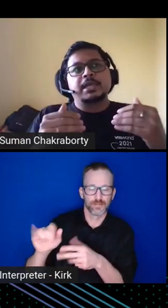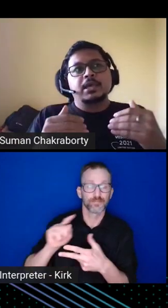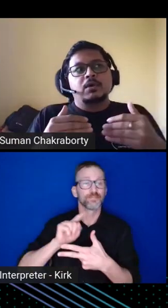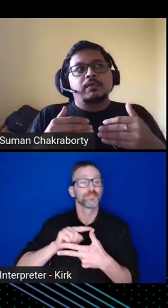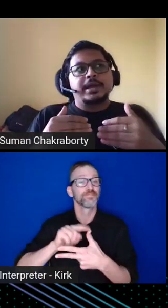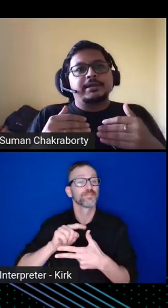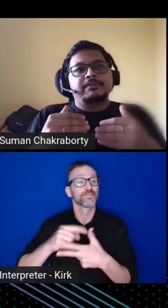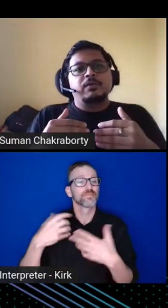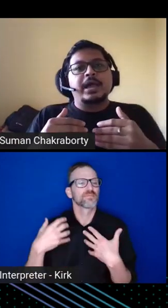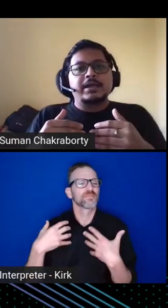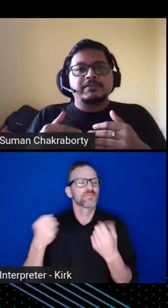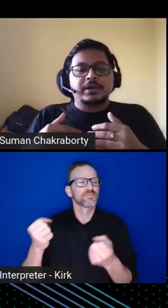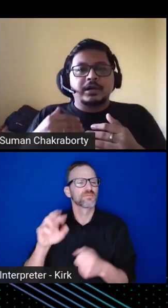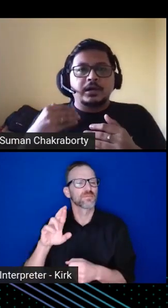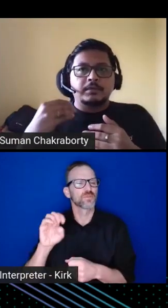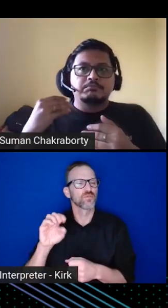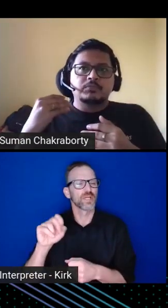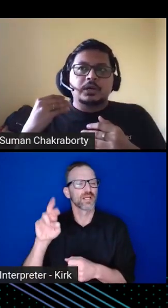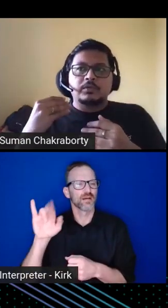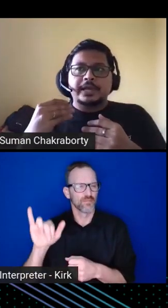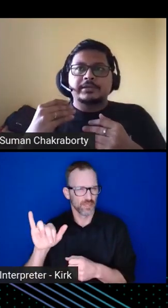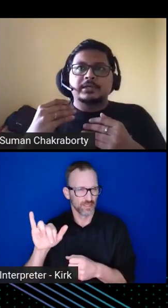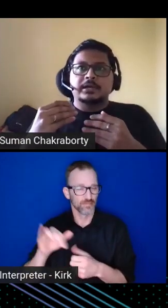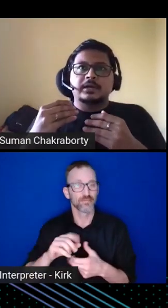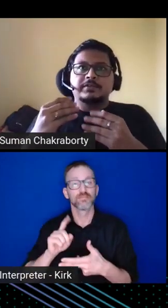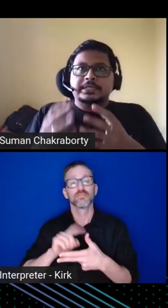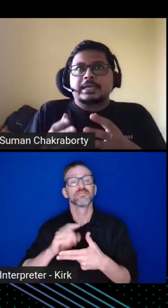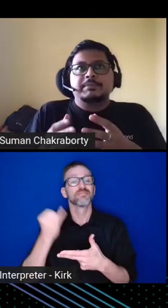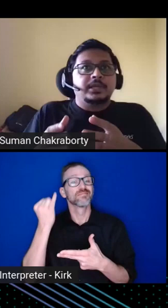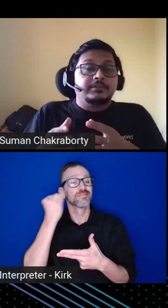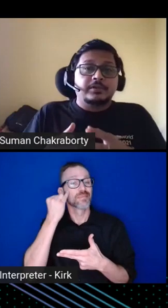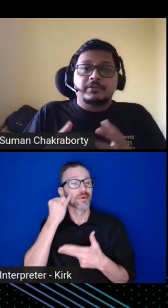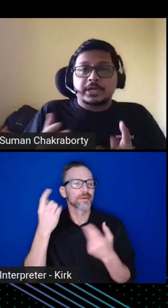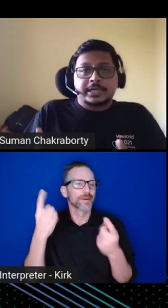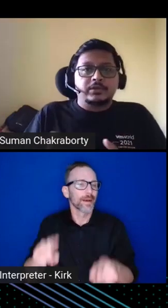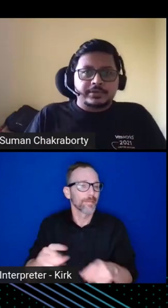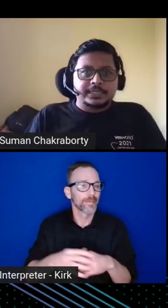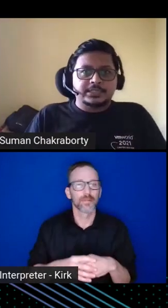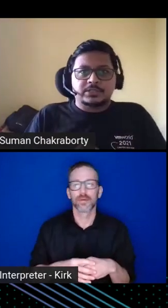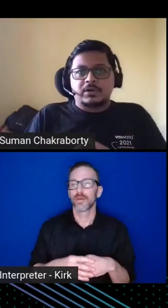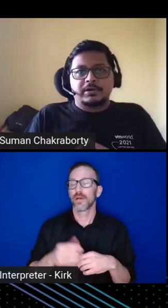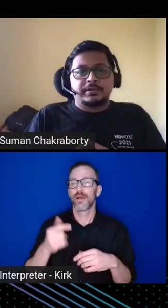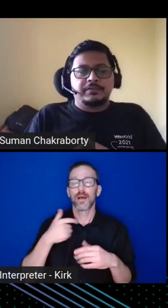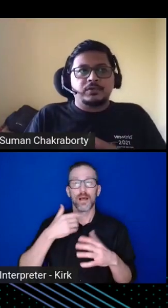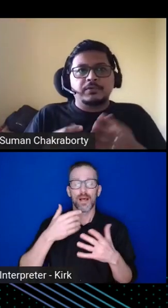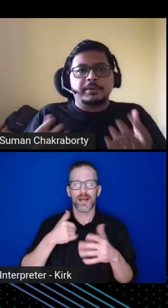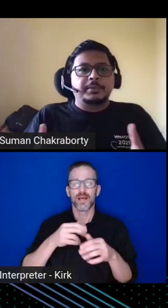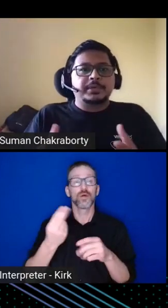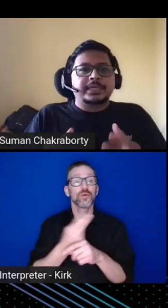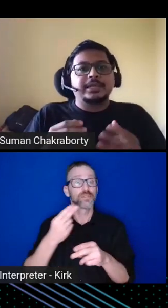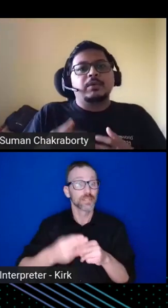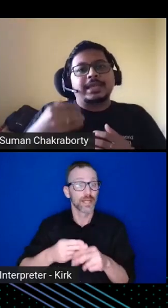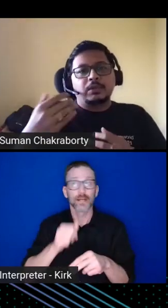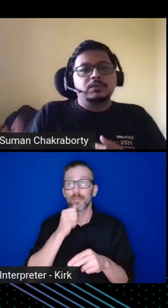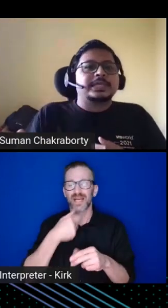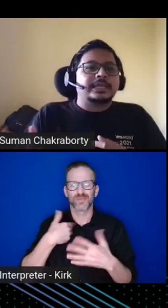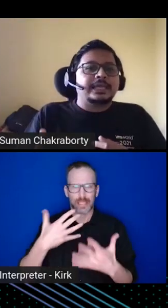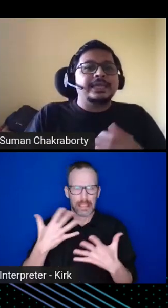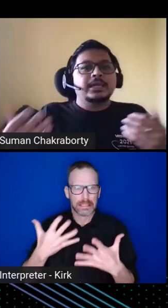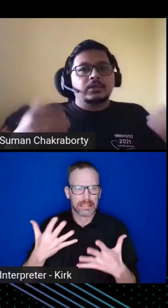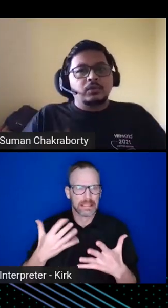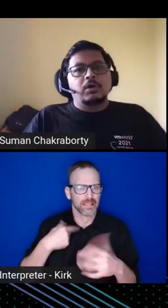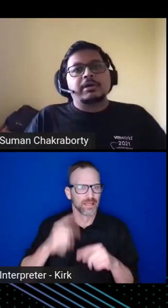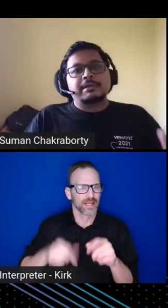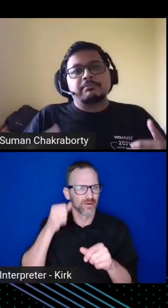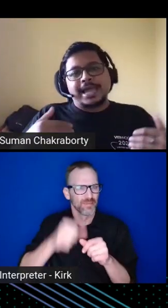is something where if you have for example, if you're forgetting your credentials or if you don't remember, then you can use that